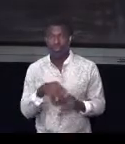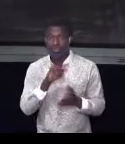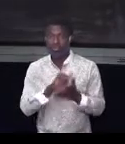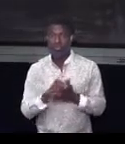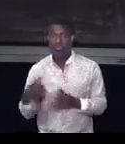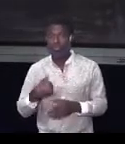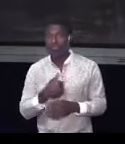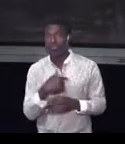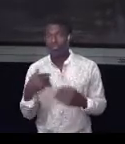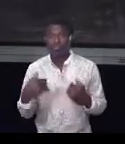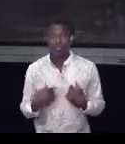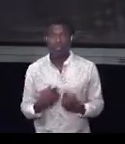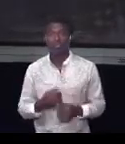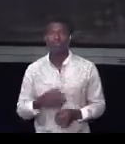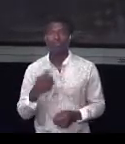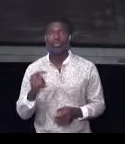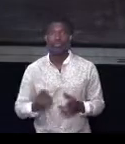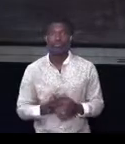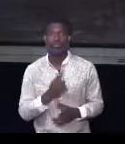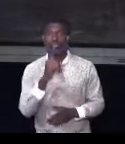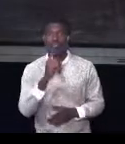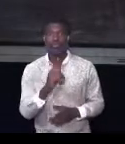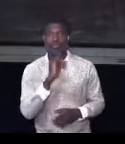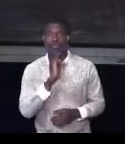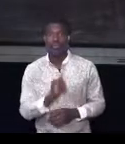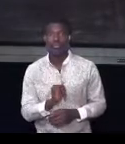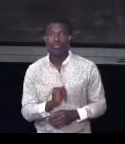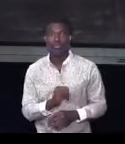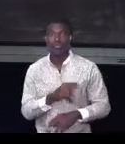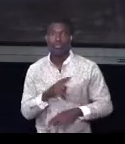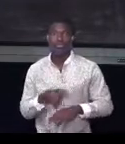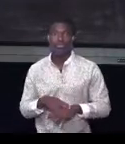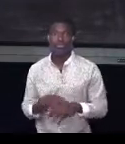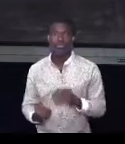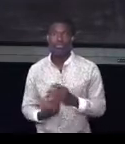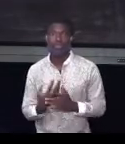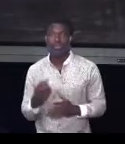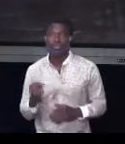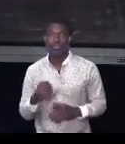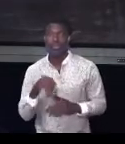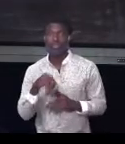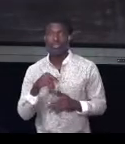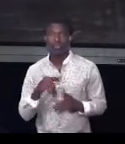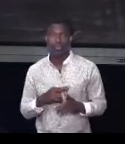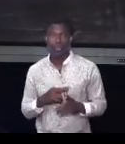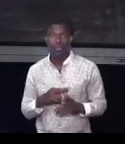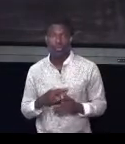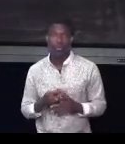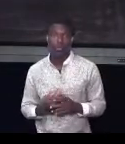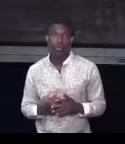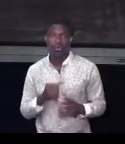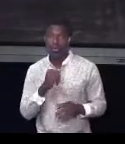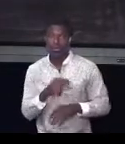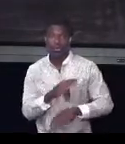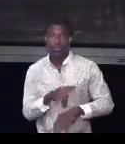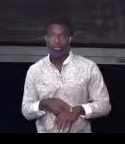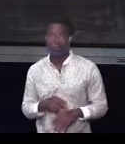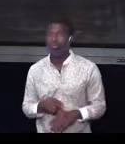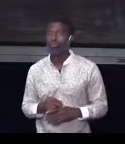of fertilizers or manures. The first one is natural fertilizers or